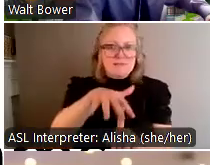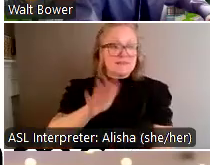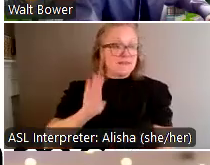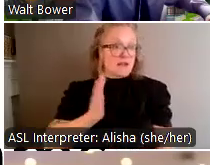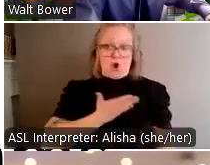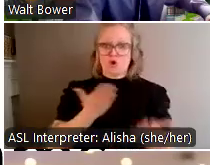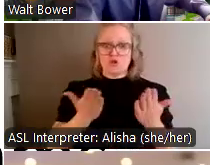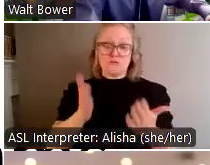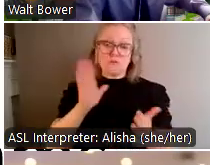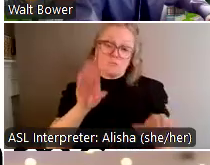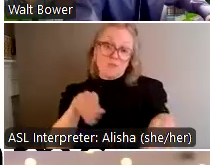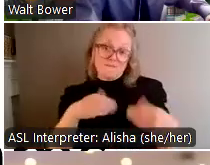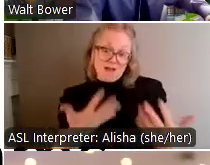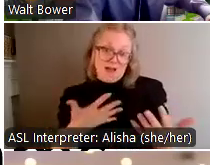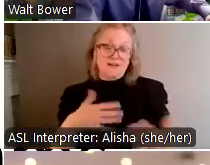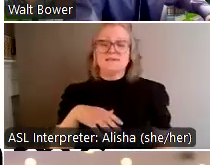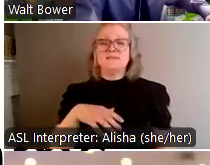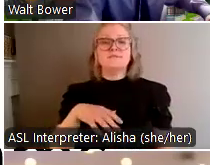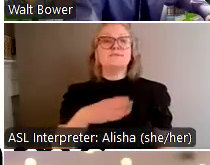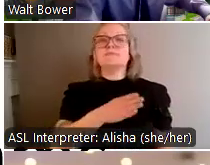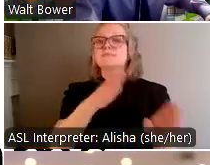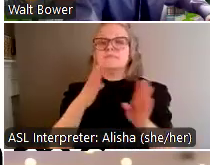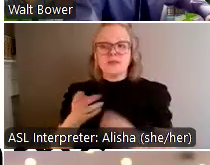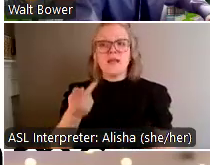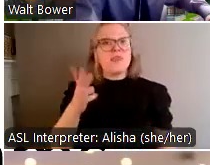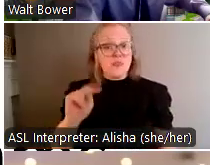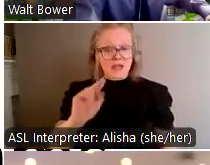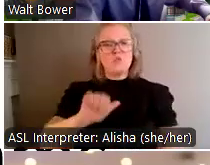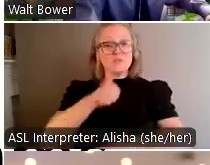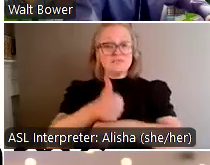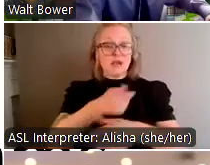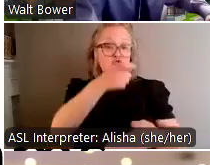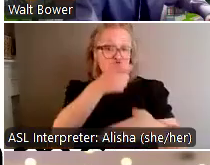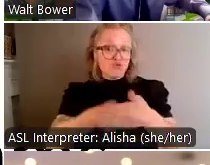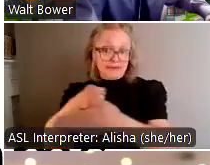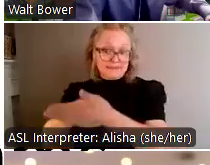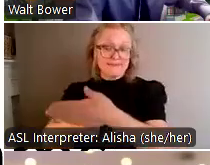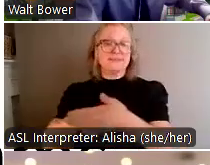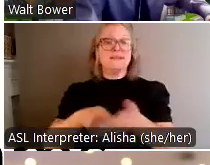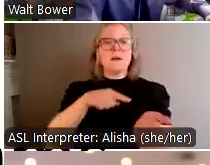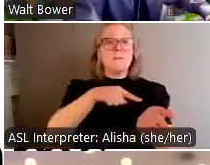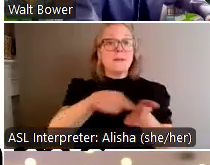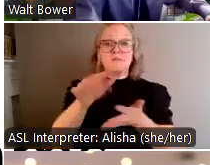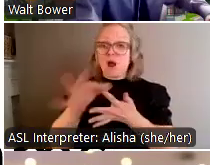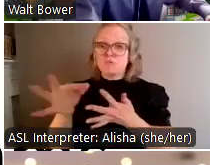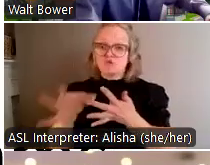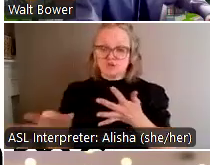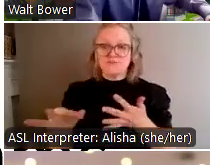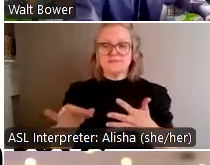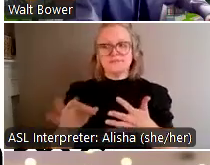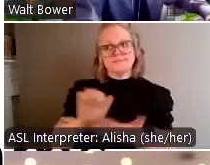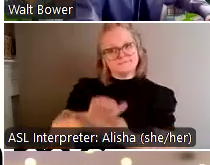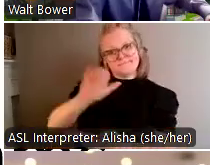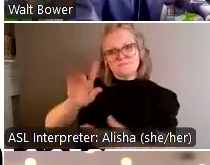be offered in. And then we set rates and payment options for or to the